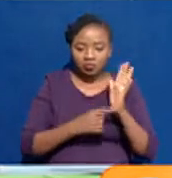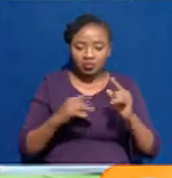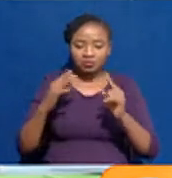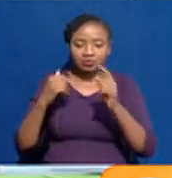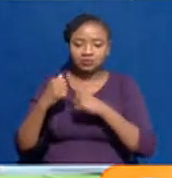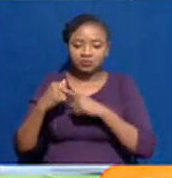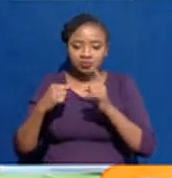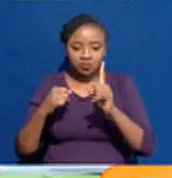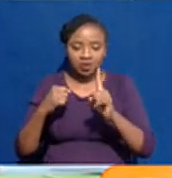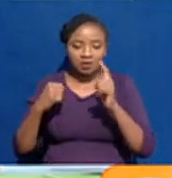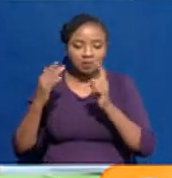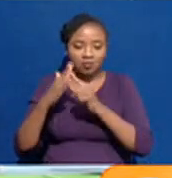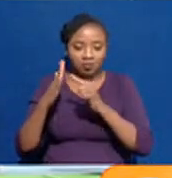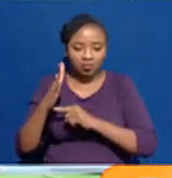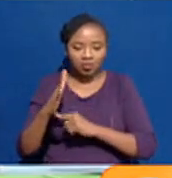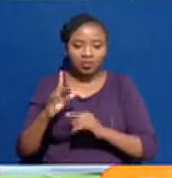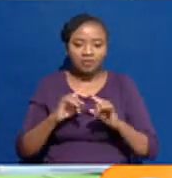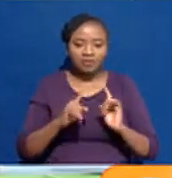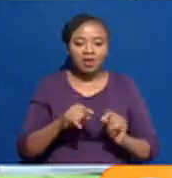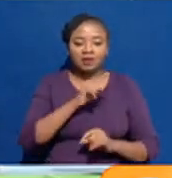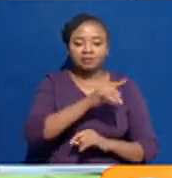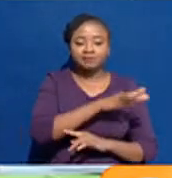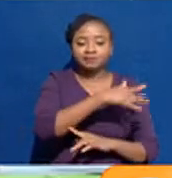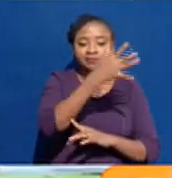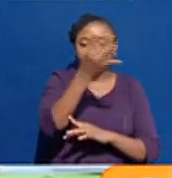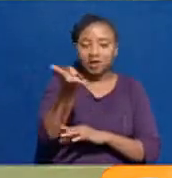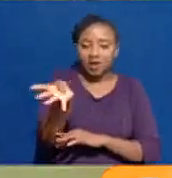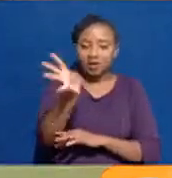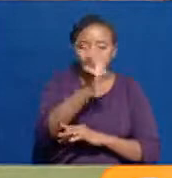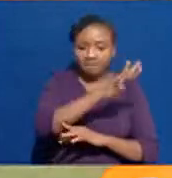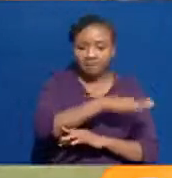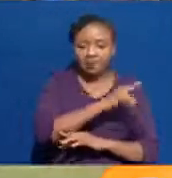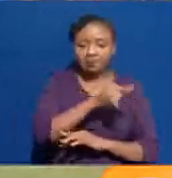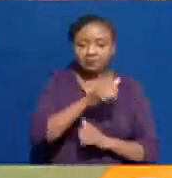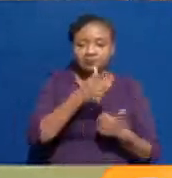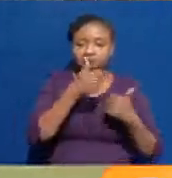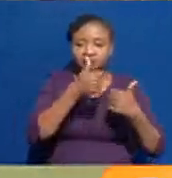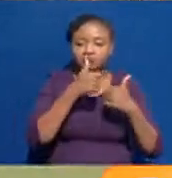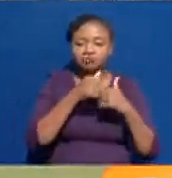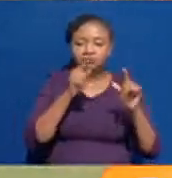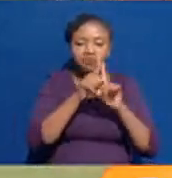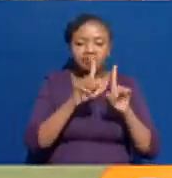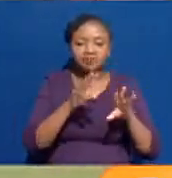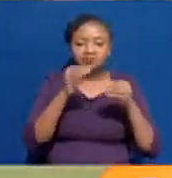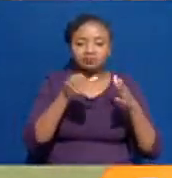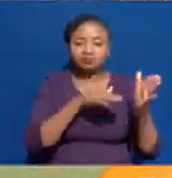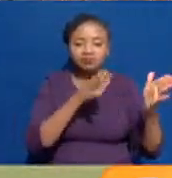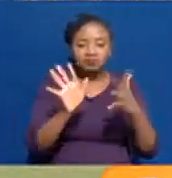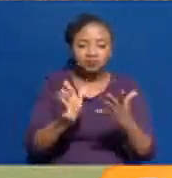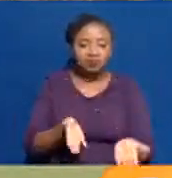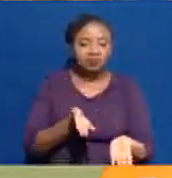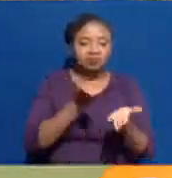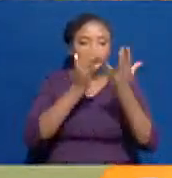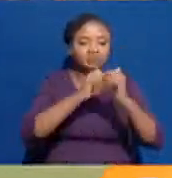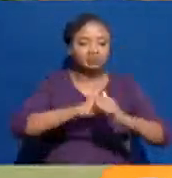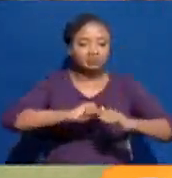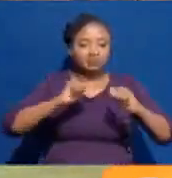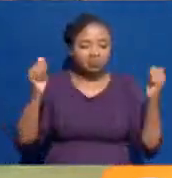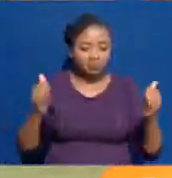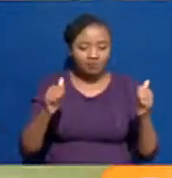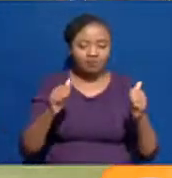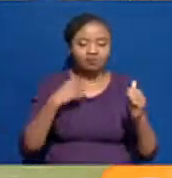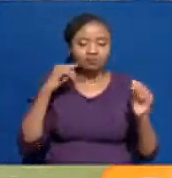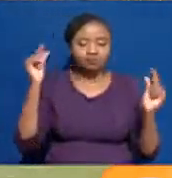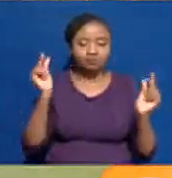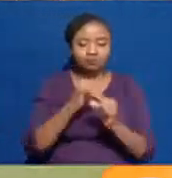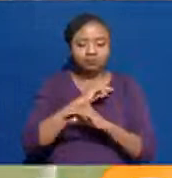FC having a superior goal difference. Athman Bore scored the opener for Young Bulls, with Rainbow FC responding almost immediately